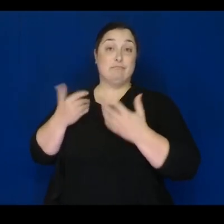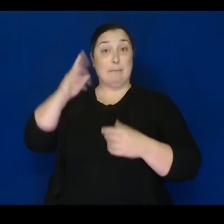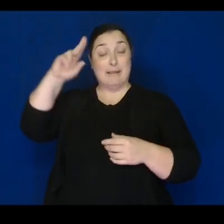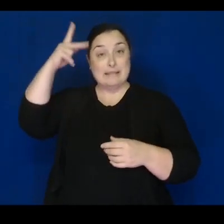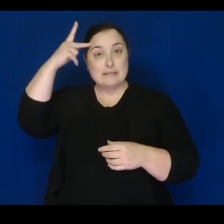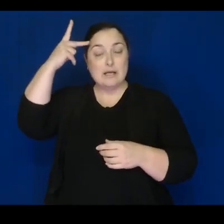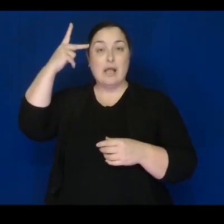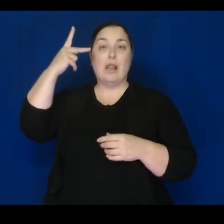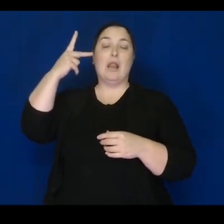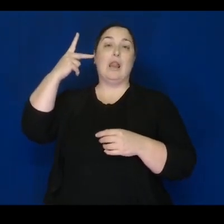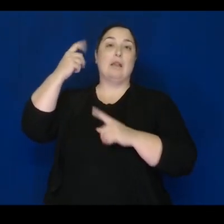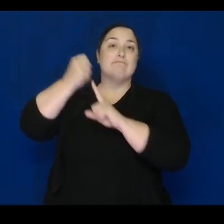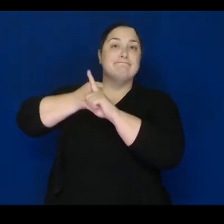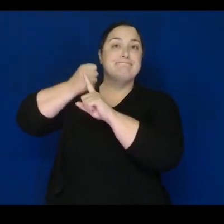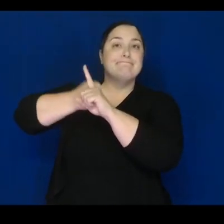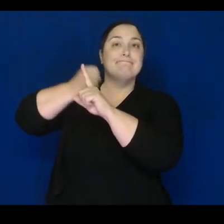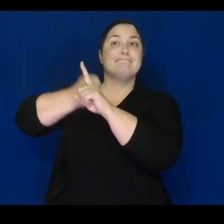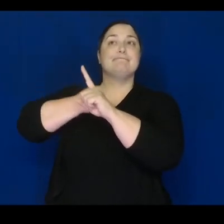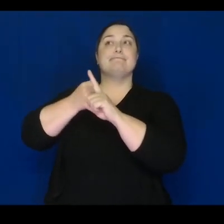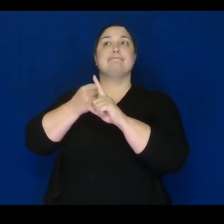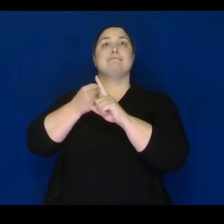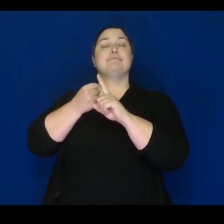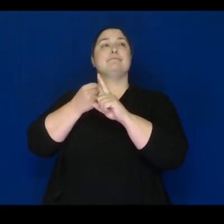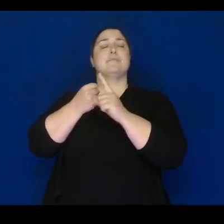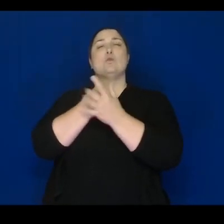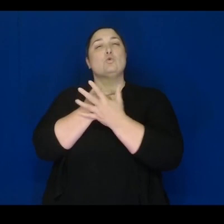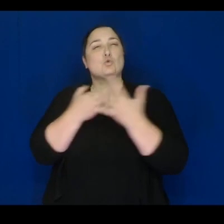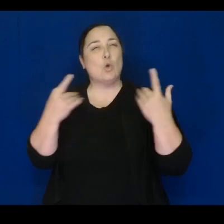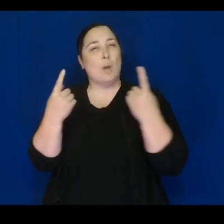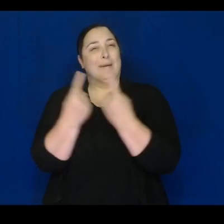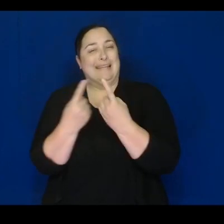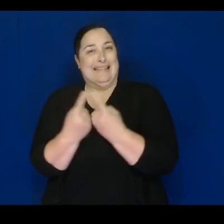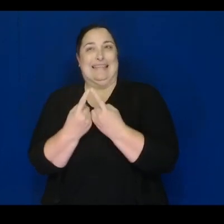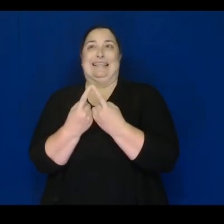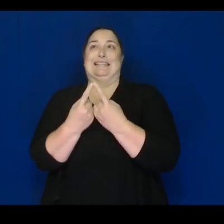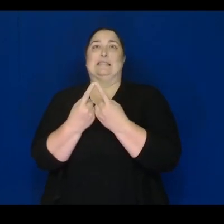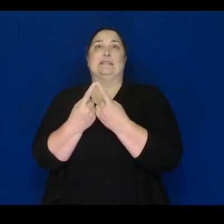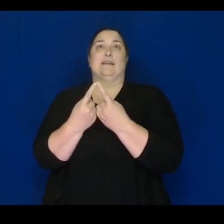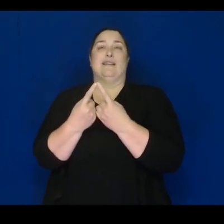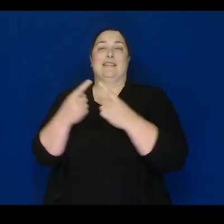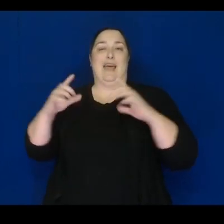so many things that really shape, you know, our collective story.